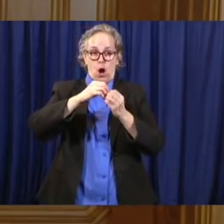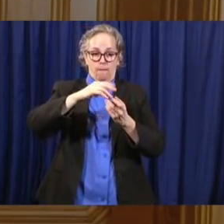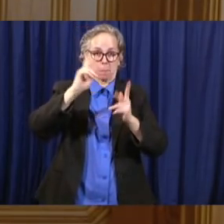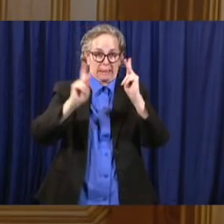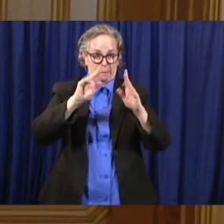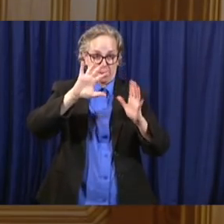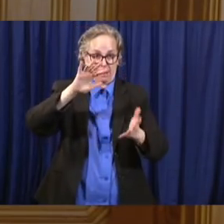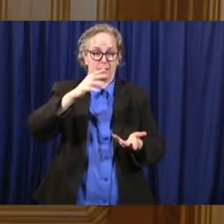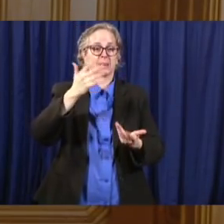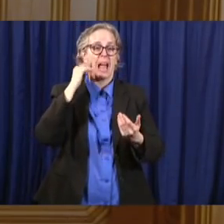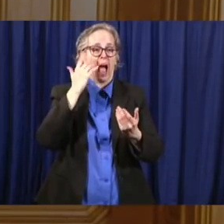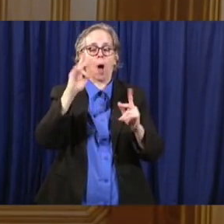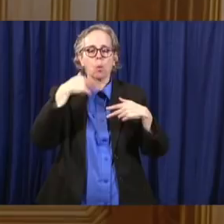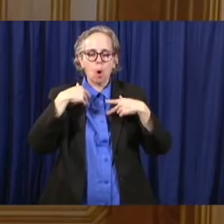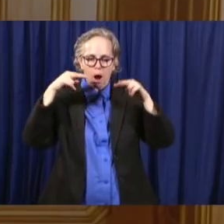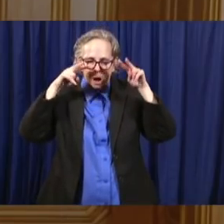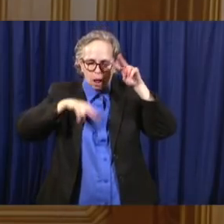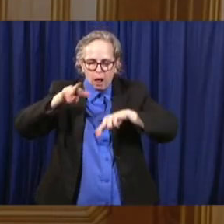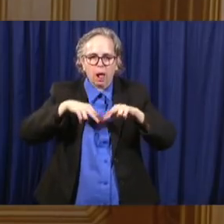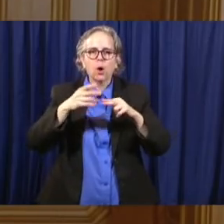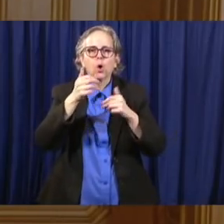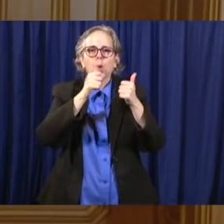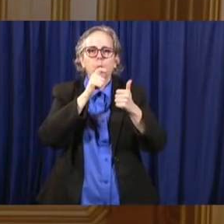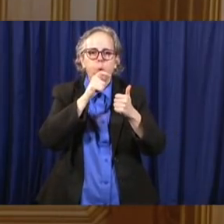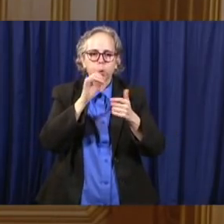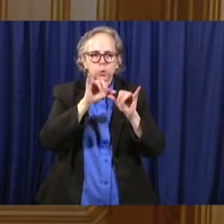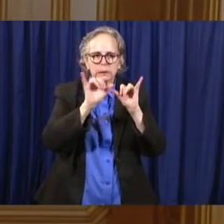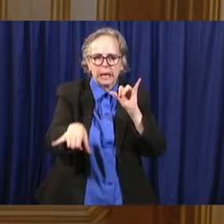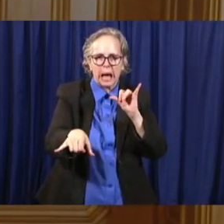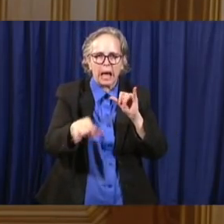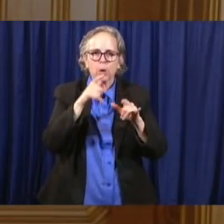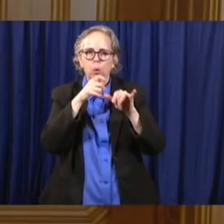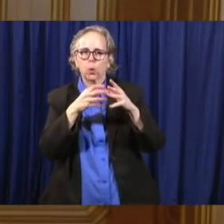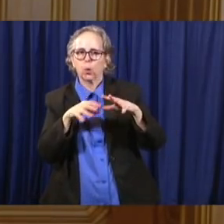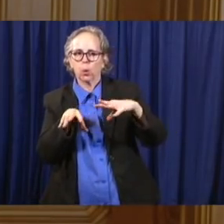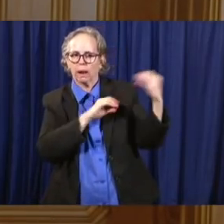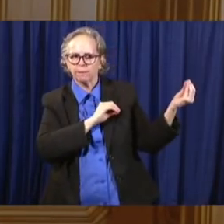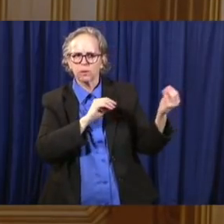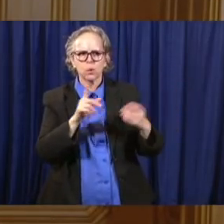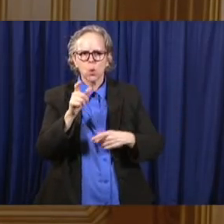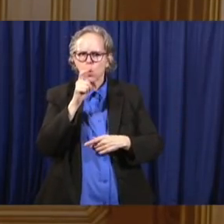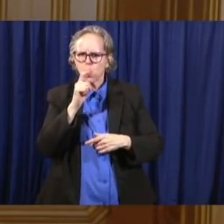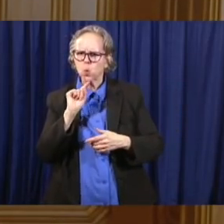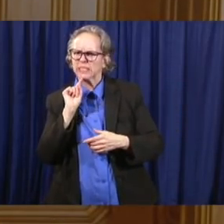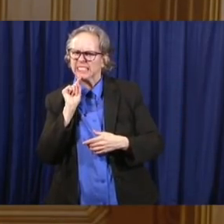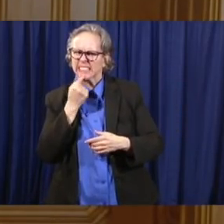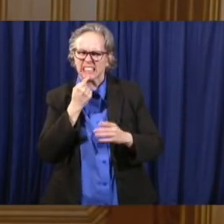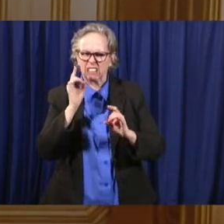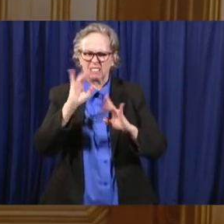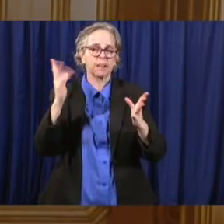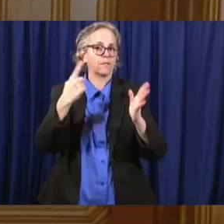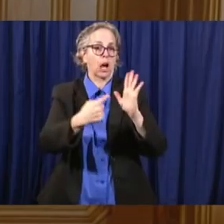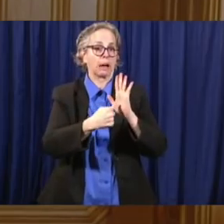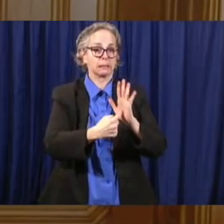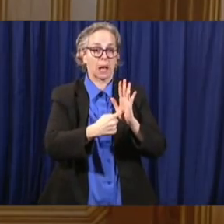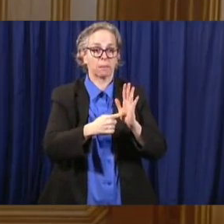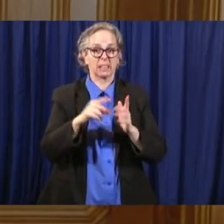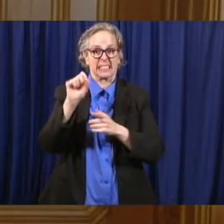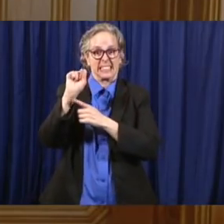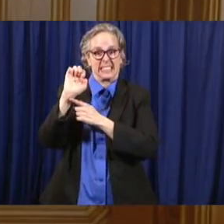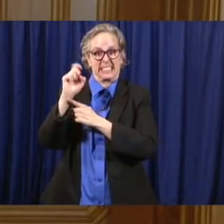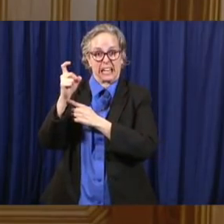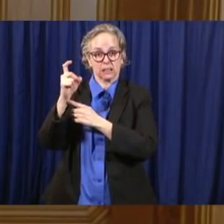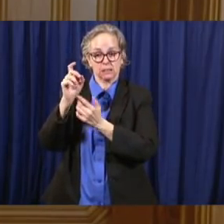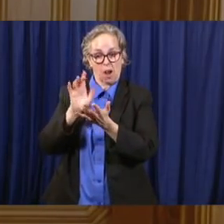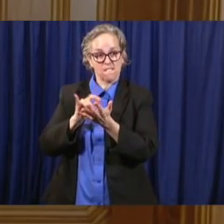We then eliminated those who were convicted of serious charges, such as sex offenses. We eliminated